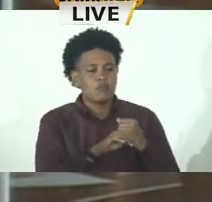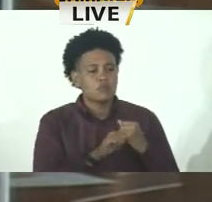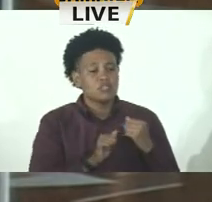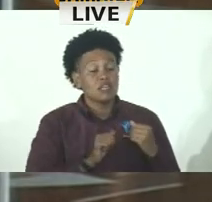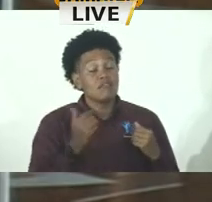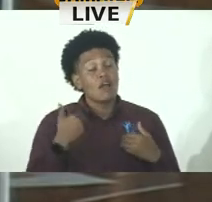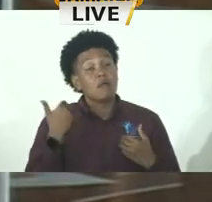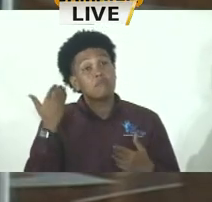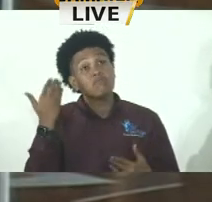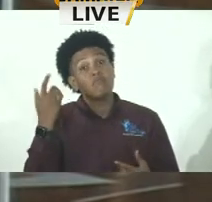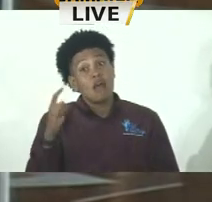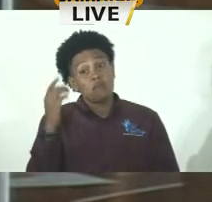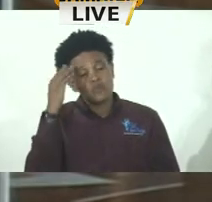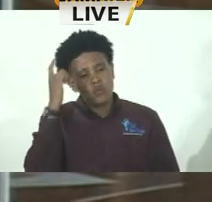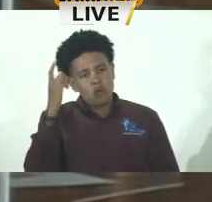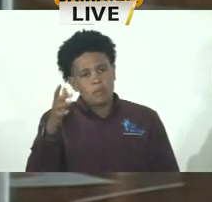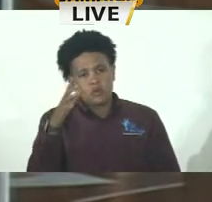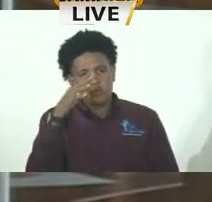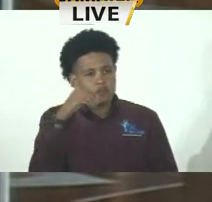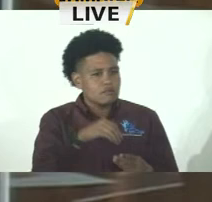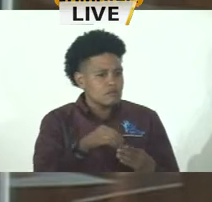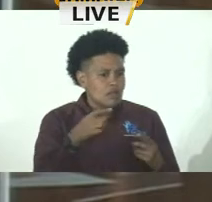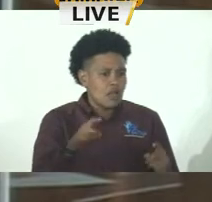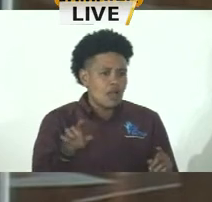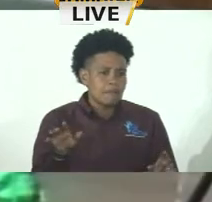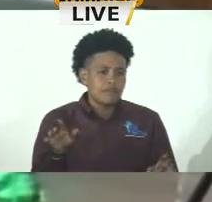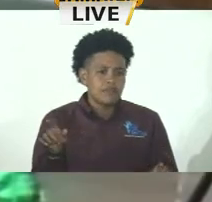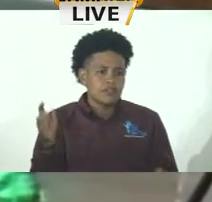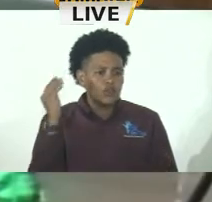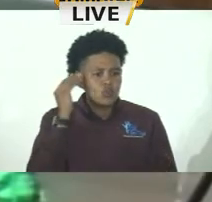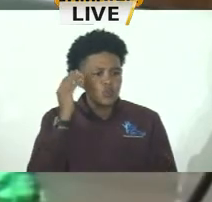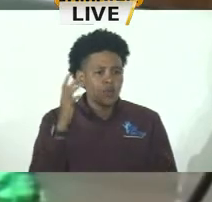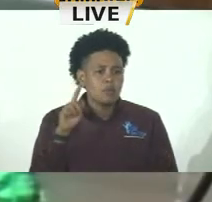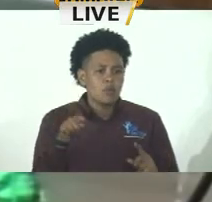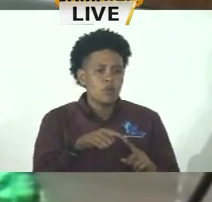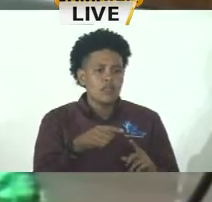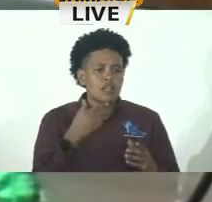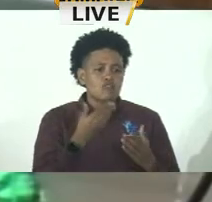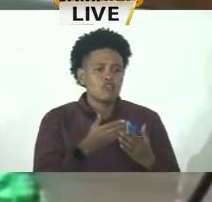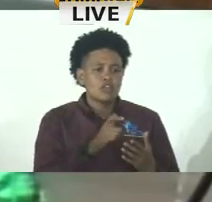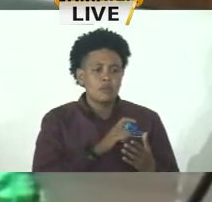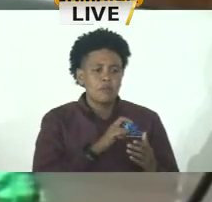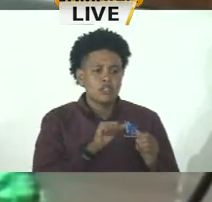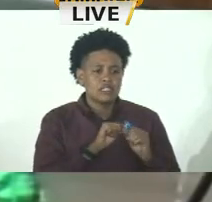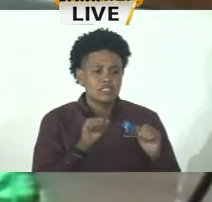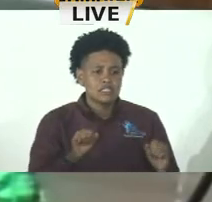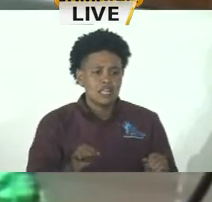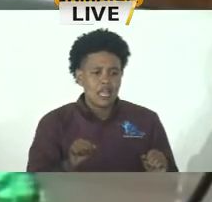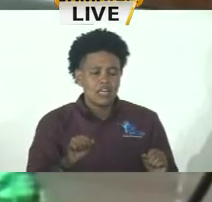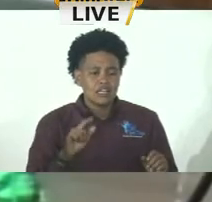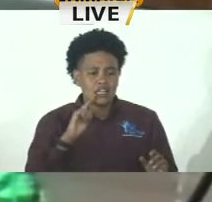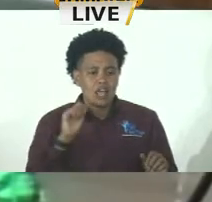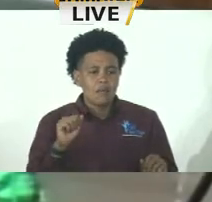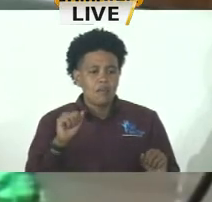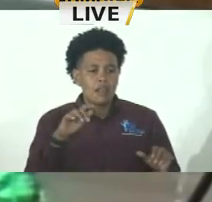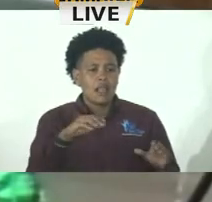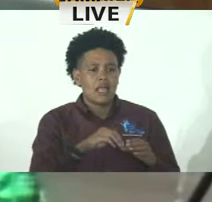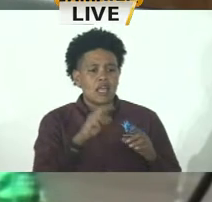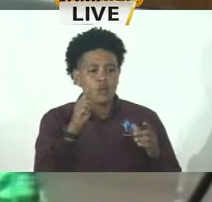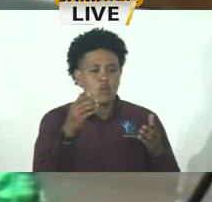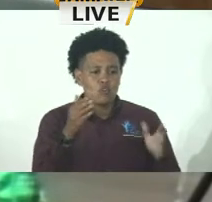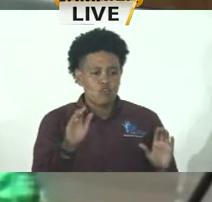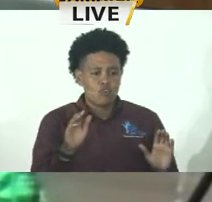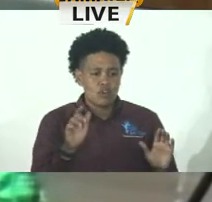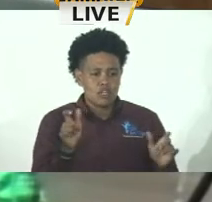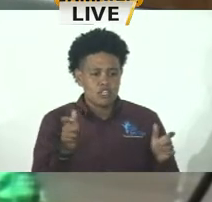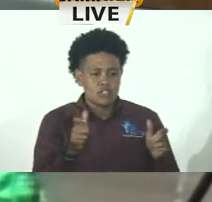persons who got caught up in that and what they told me was when they got to the station they were all bungled up into a room it was a